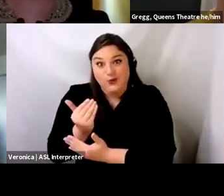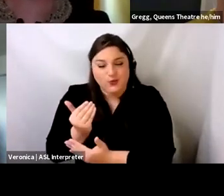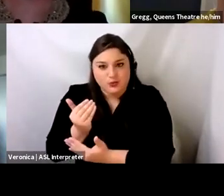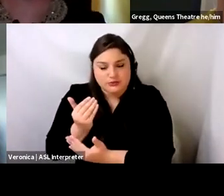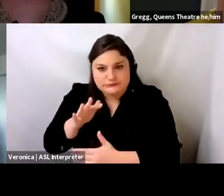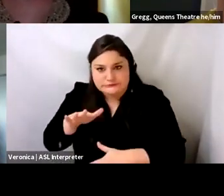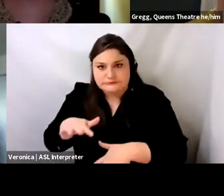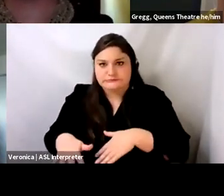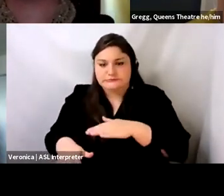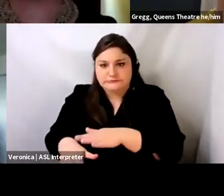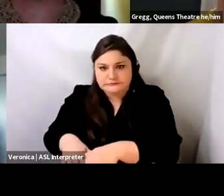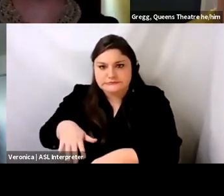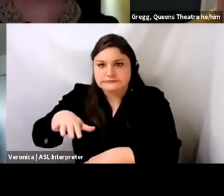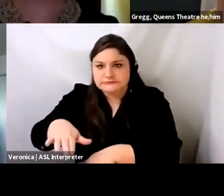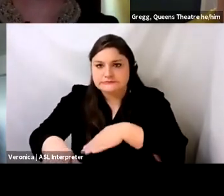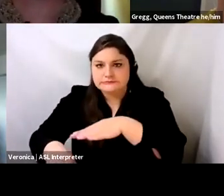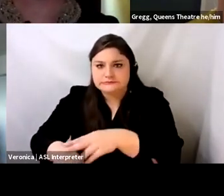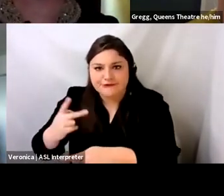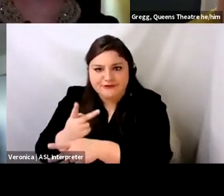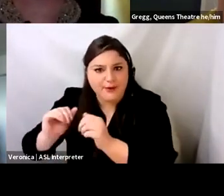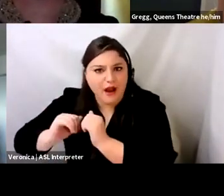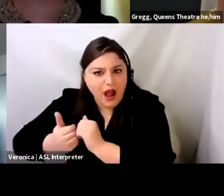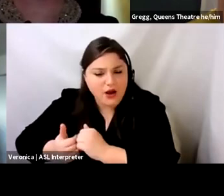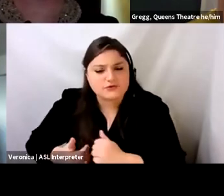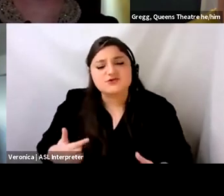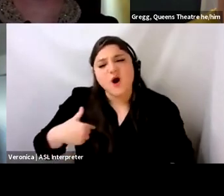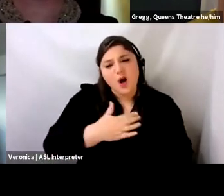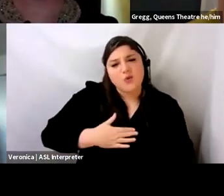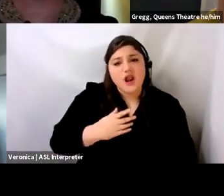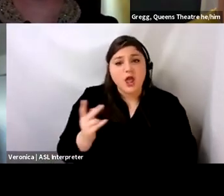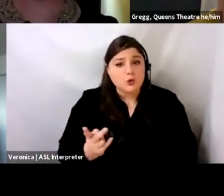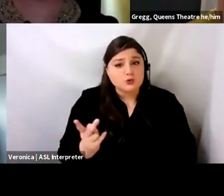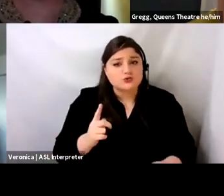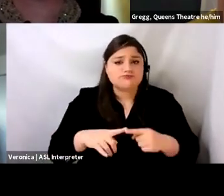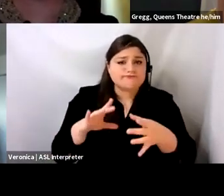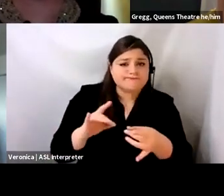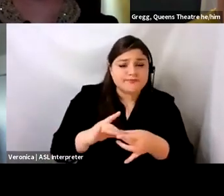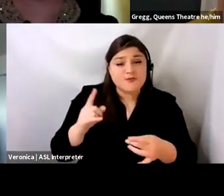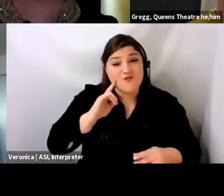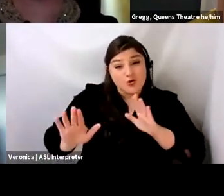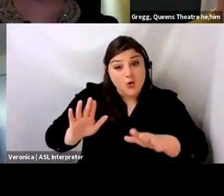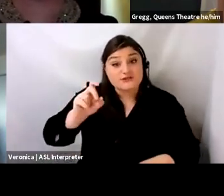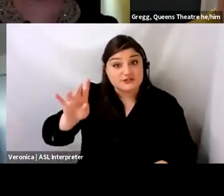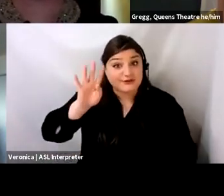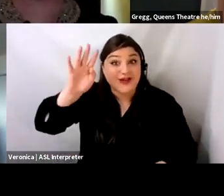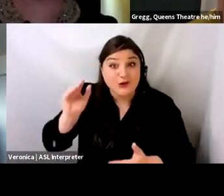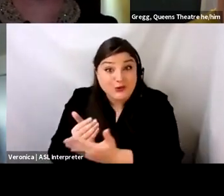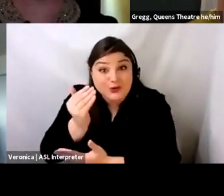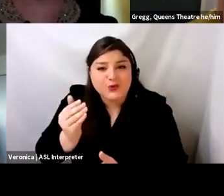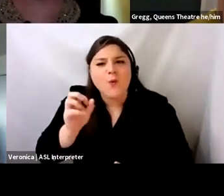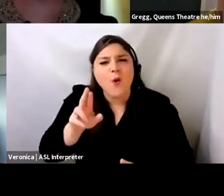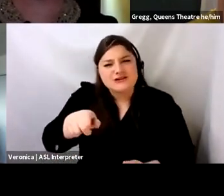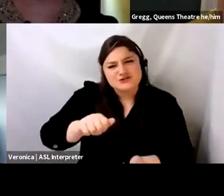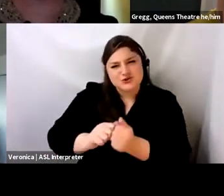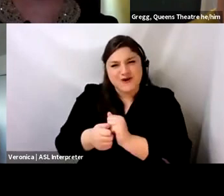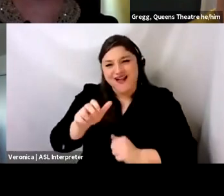you started. Did you adapt? Did you create something new out of whole cloth? And what was that process? I I